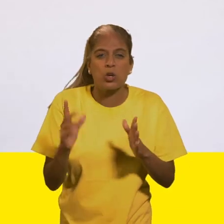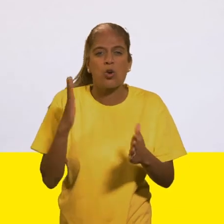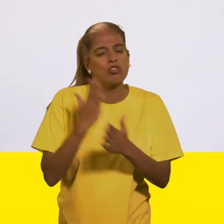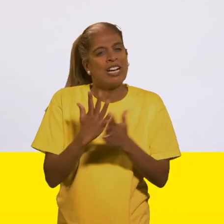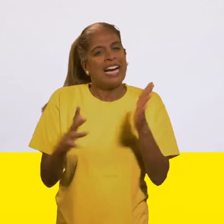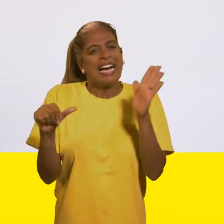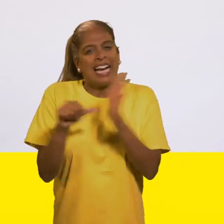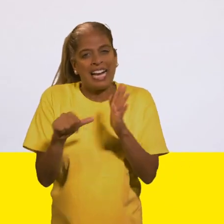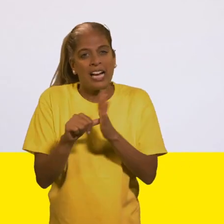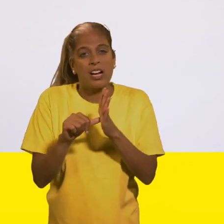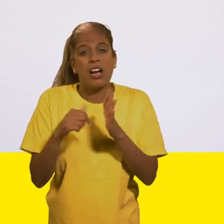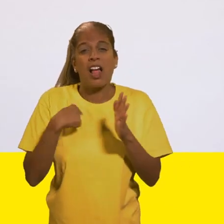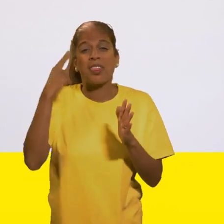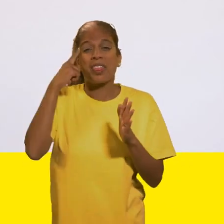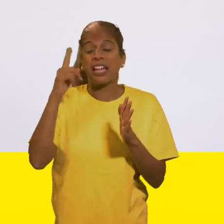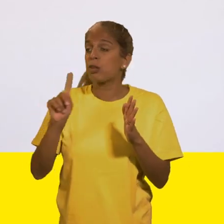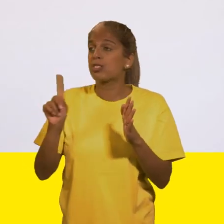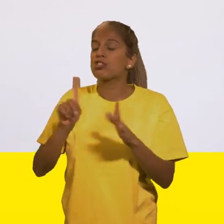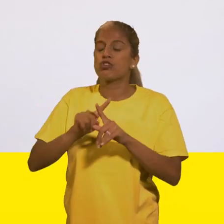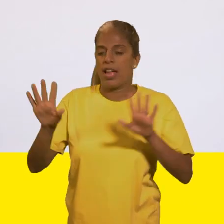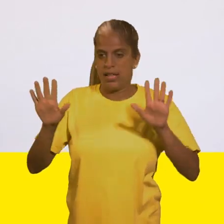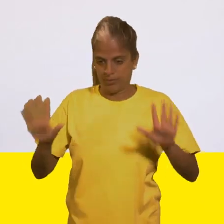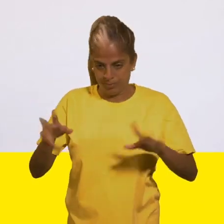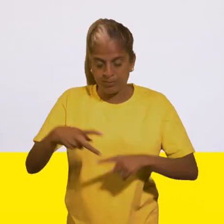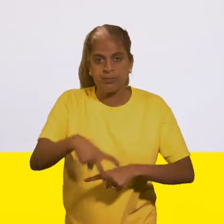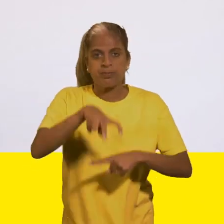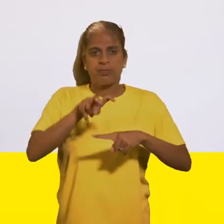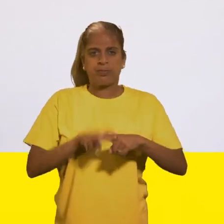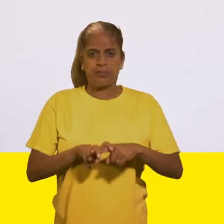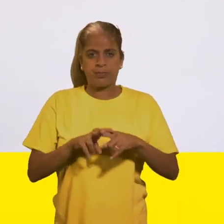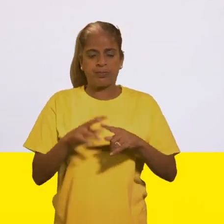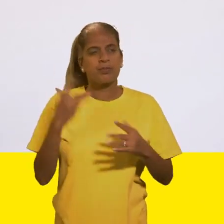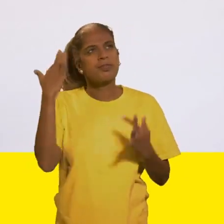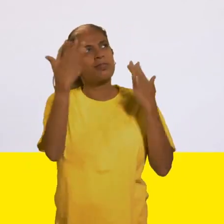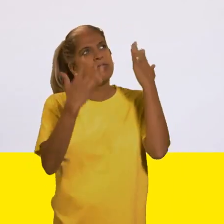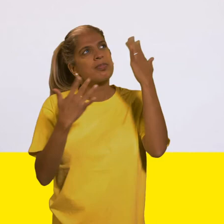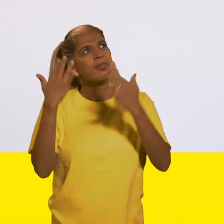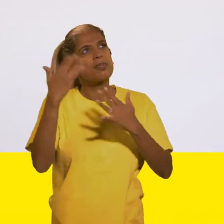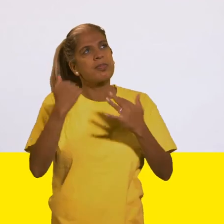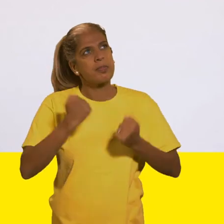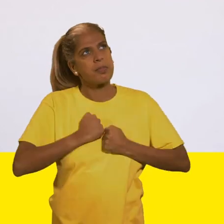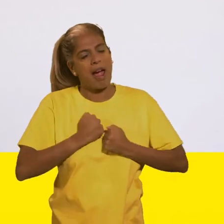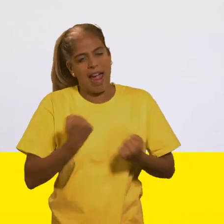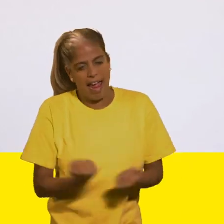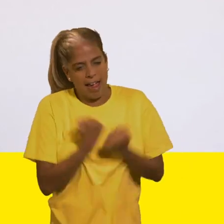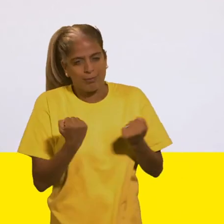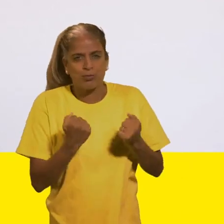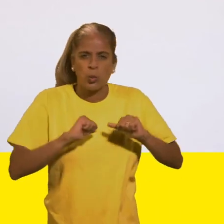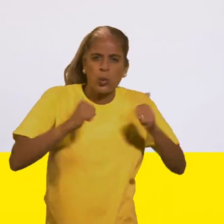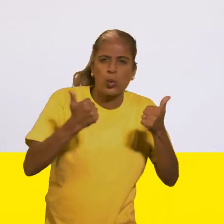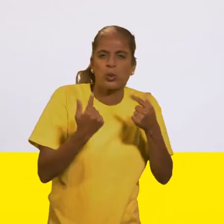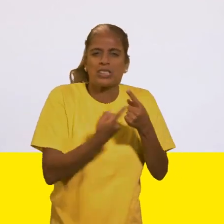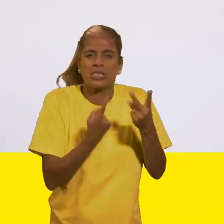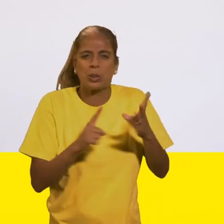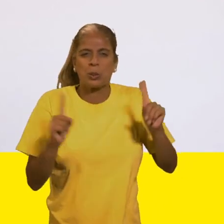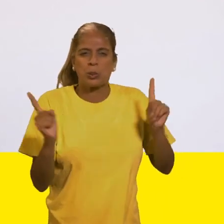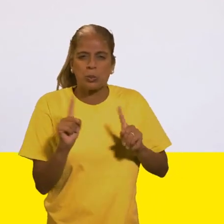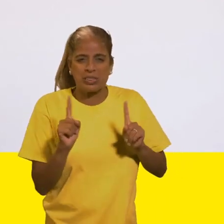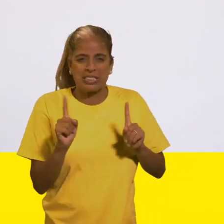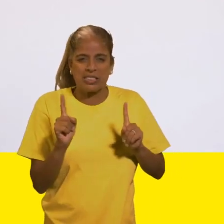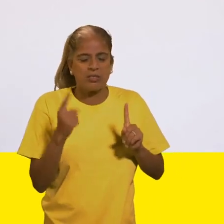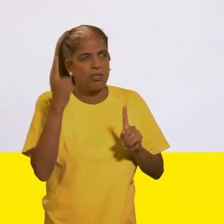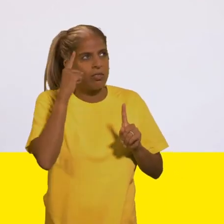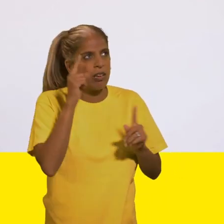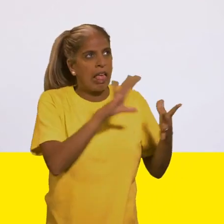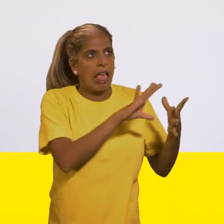know what they want to be when they grow up. So it's really challenging. But I would just kind